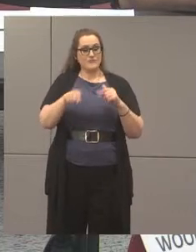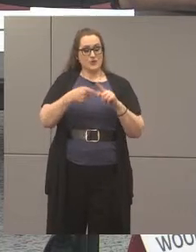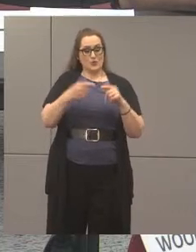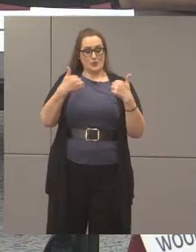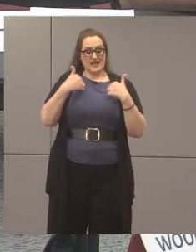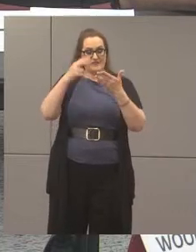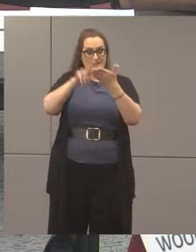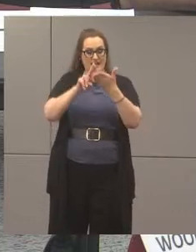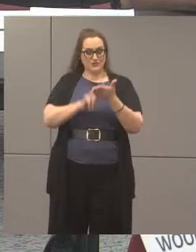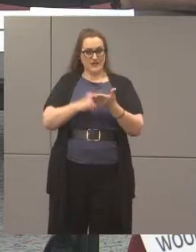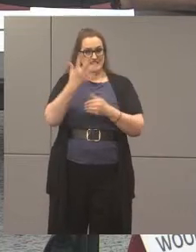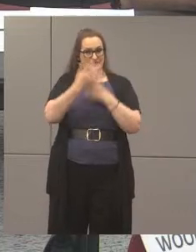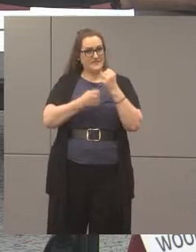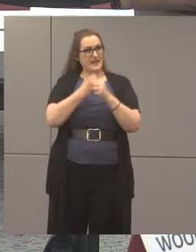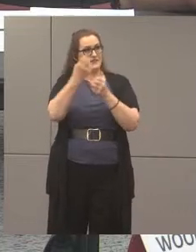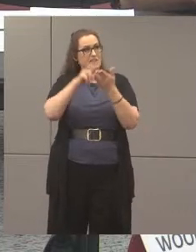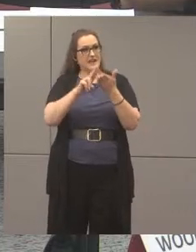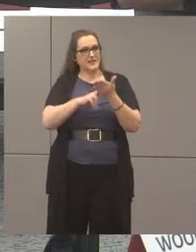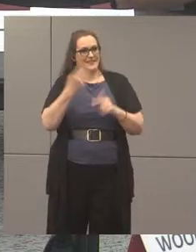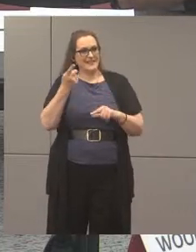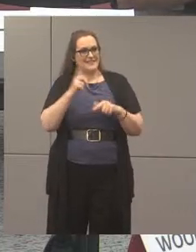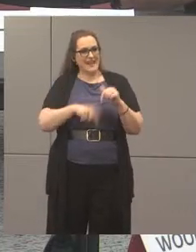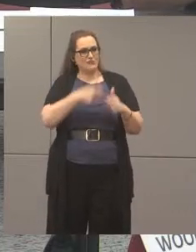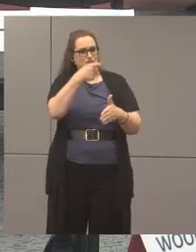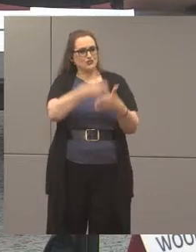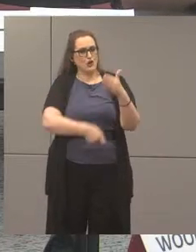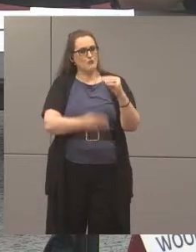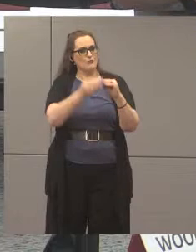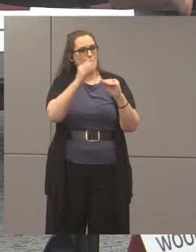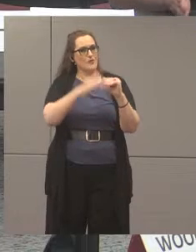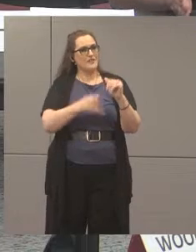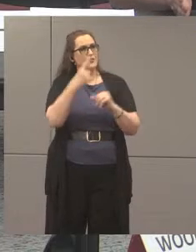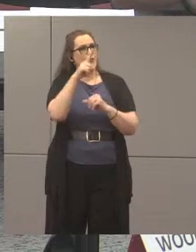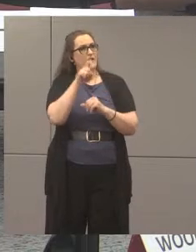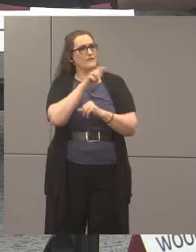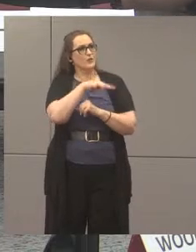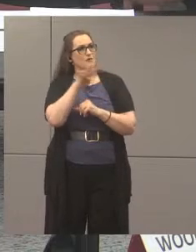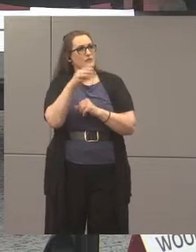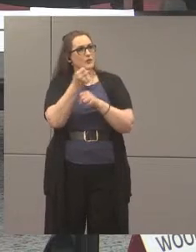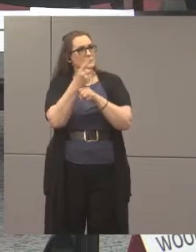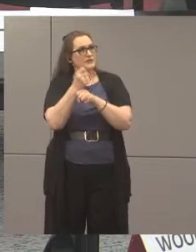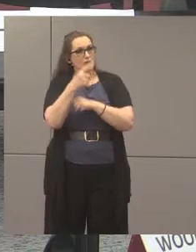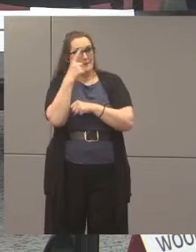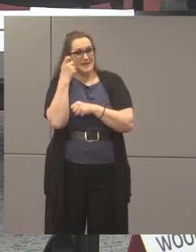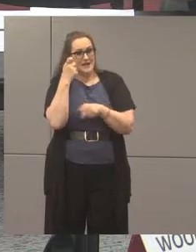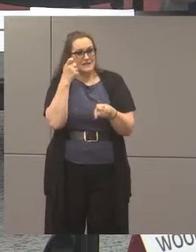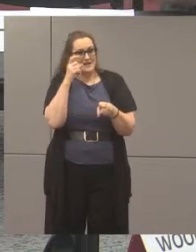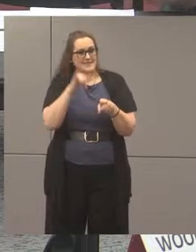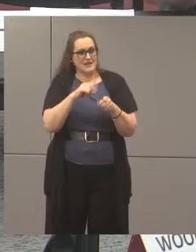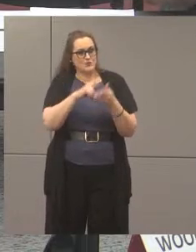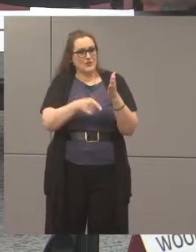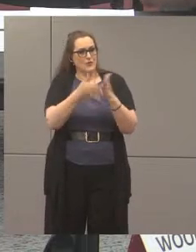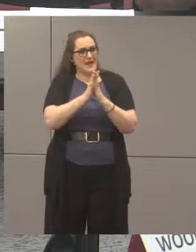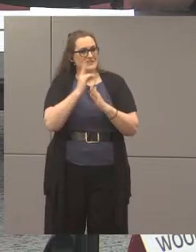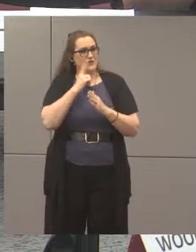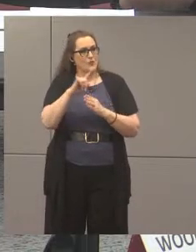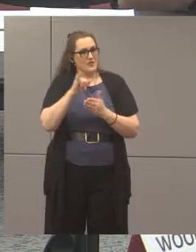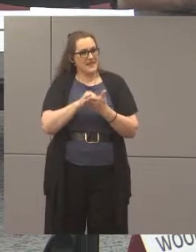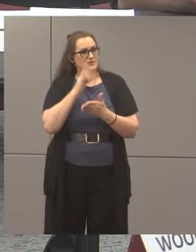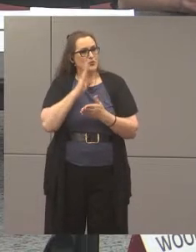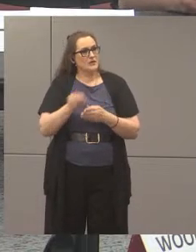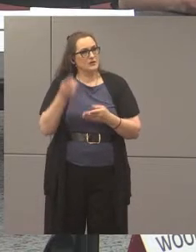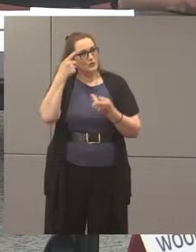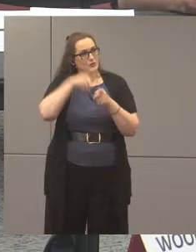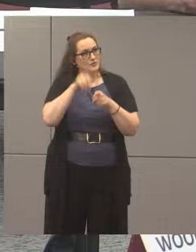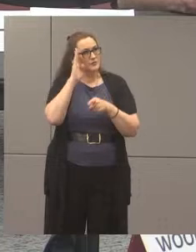have the contract, the 5-year contract, they can't charge us more than the $144 per year because that's what they're asking for and that's what we would be